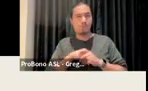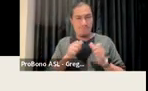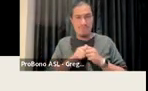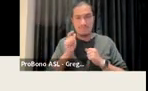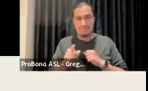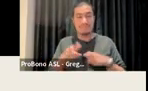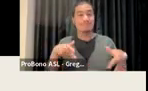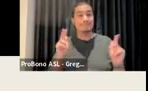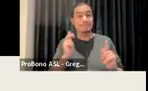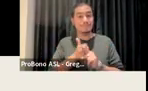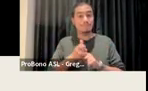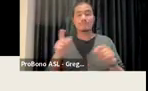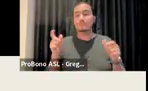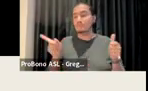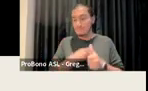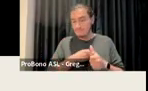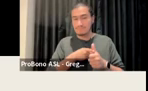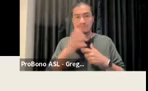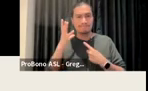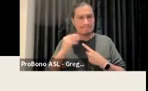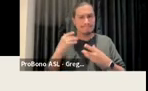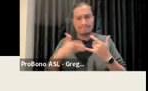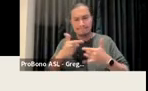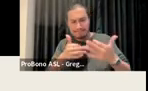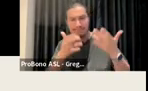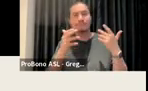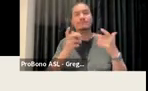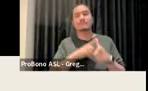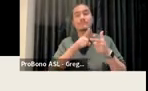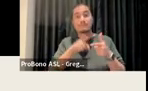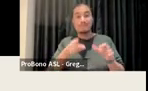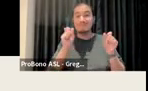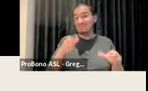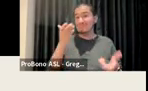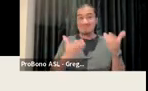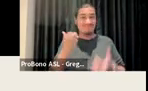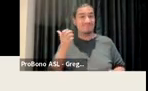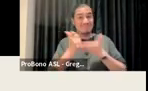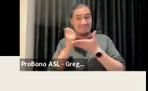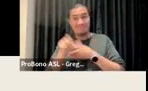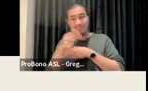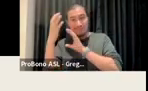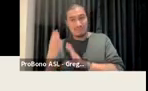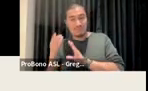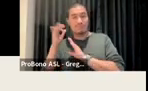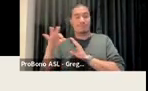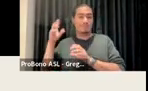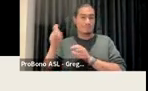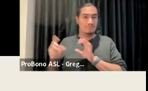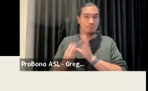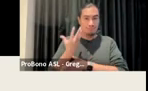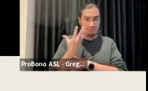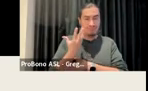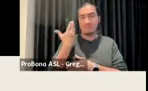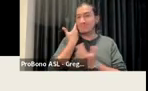Let yourself first chart those waters so that you can help facilitate someone else's growth who might be charting those same waters in that audience with you. You don't know